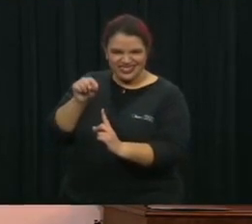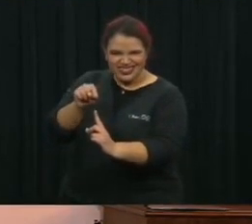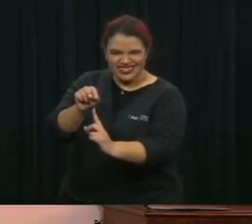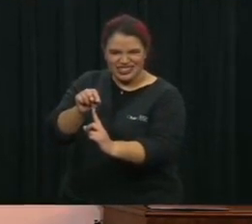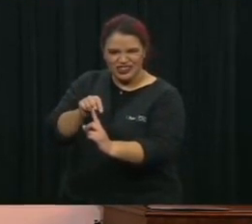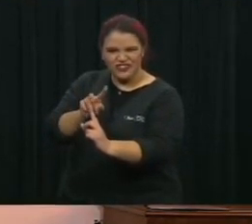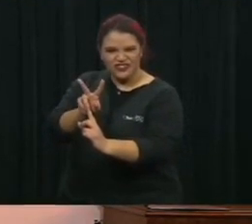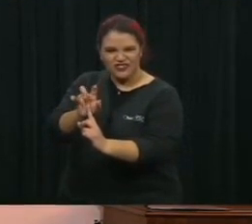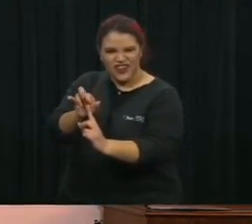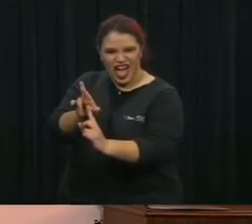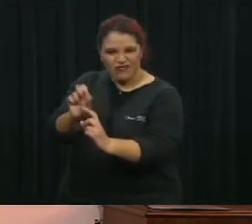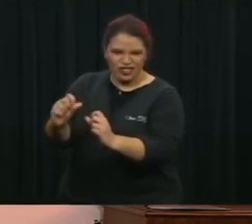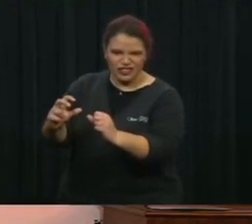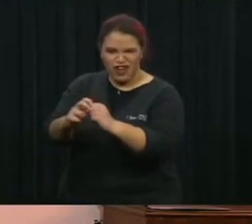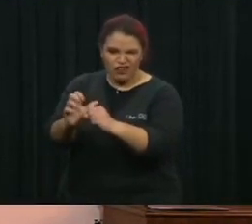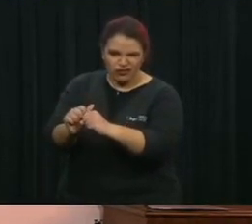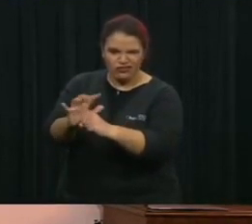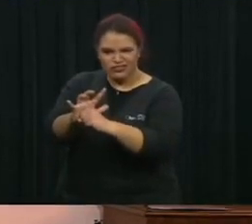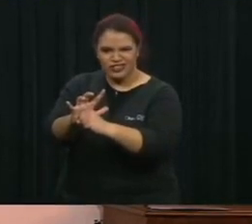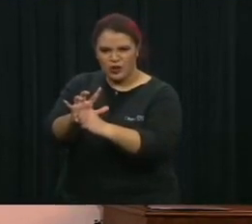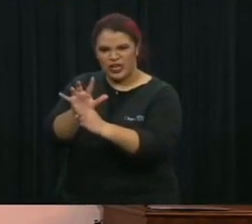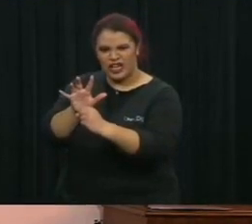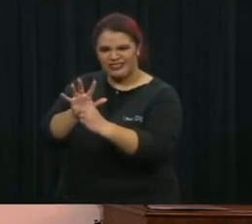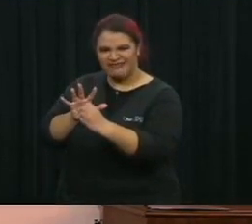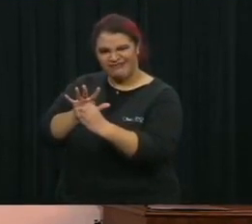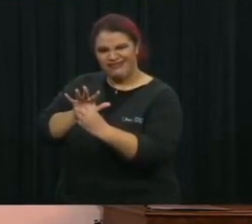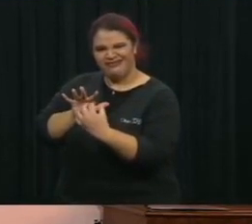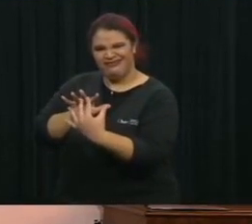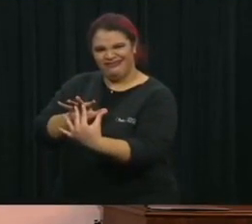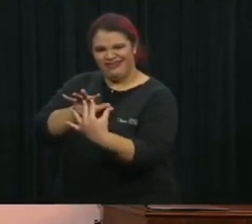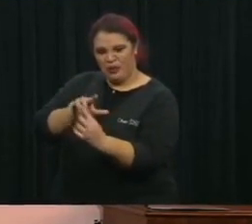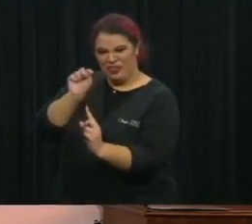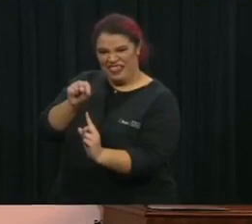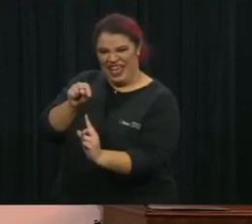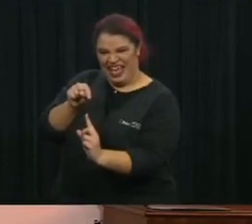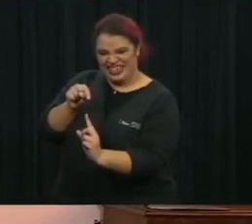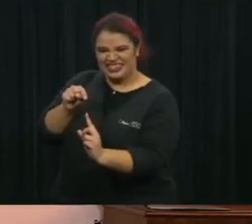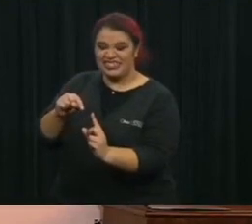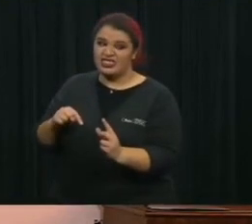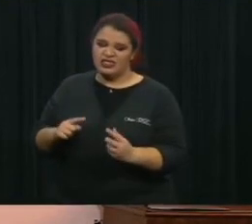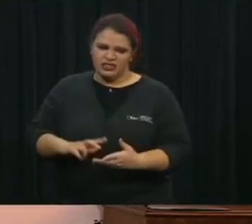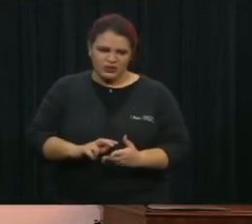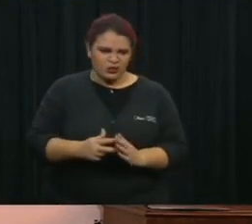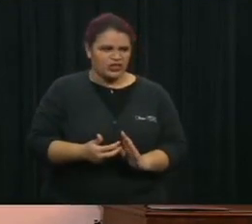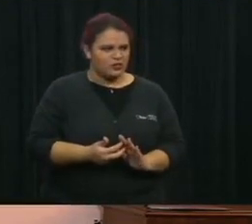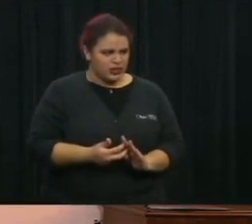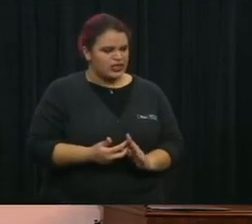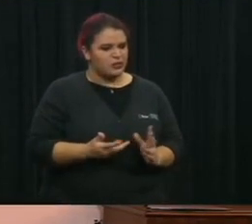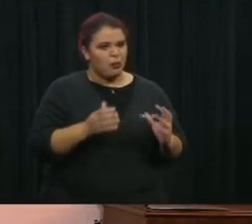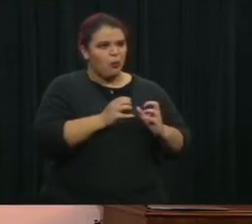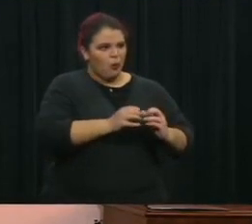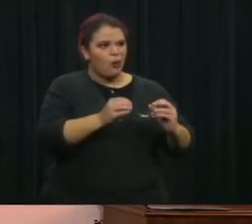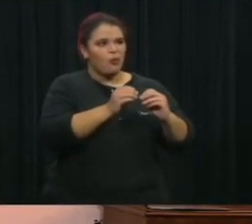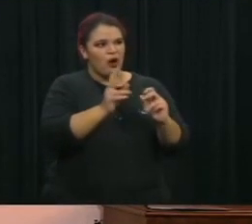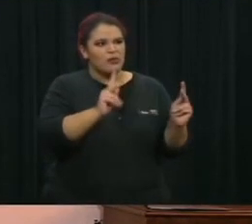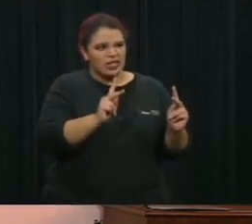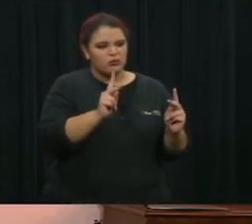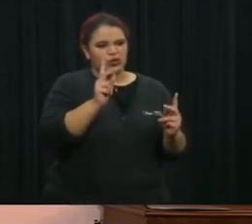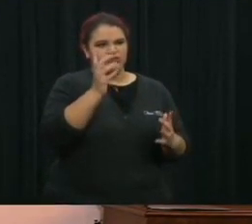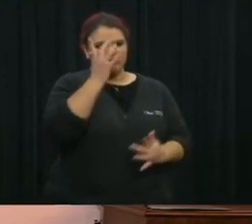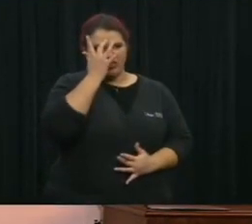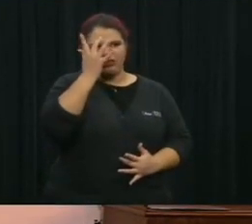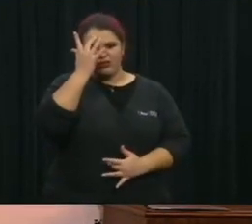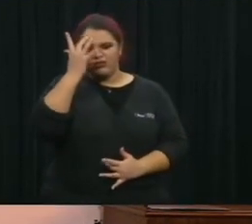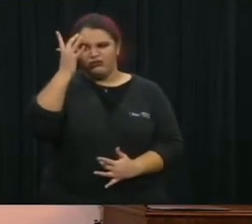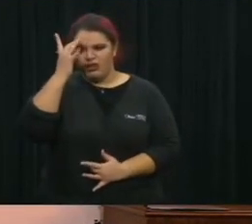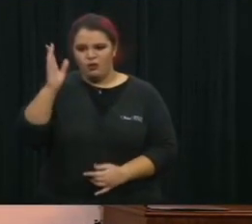the virus, and we know that there'll be more and more of our fellow Ohioans who are becoming sick. And so having enough time in